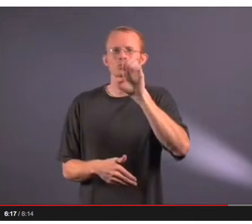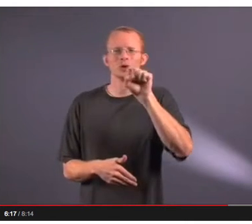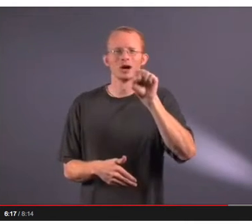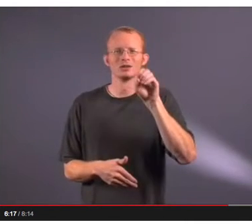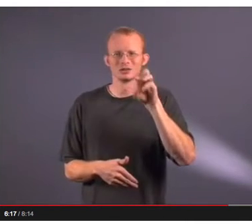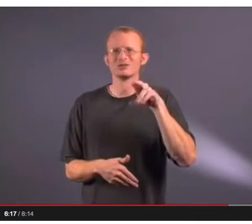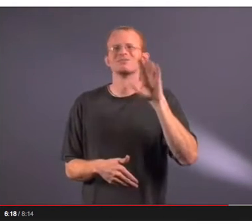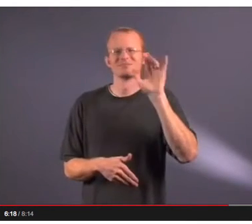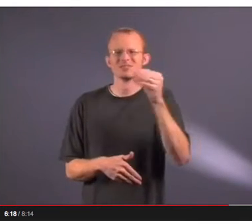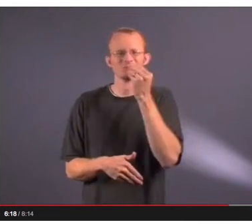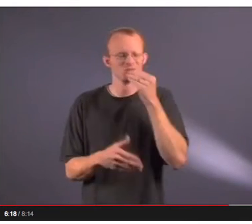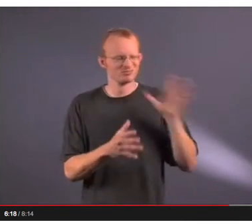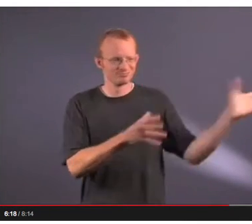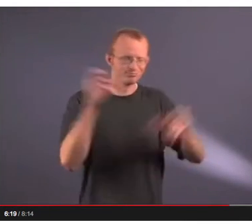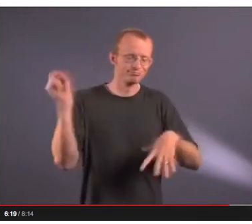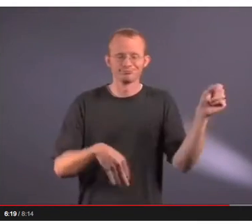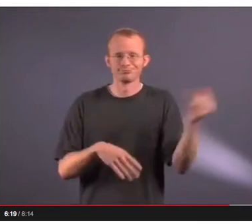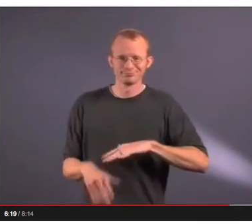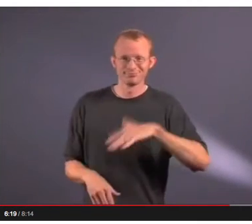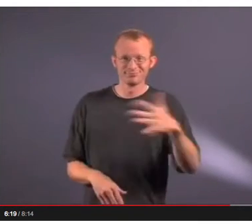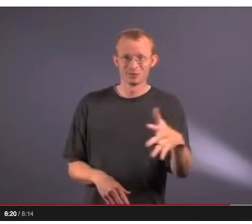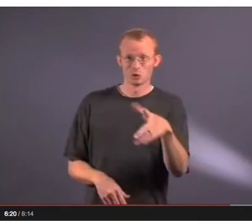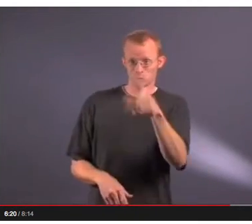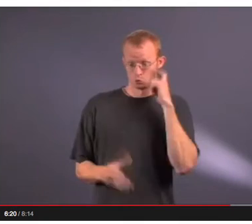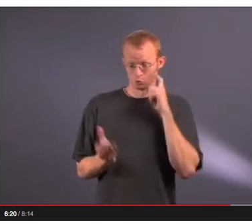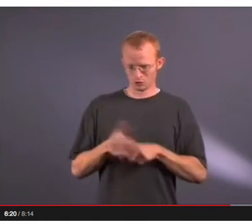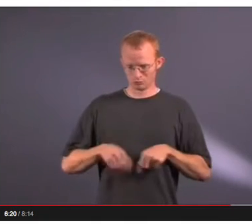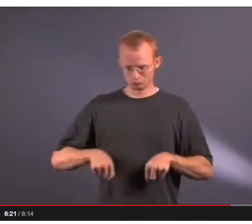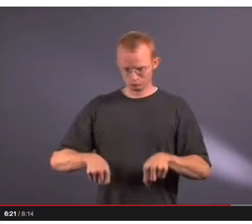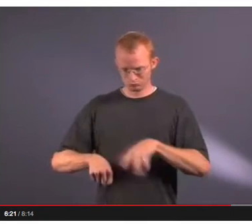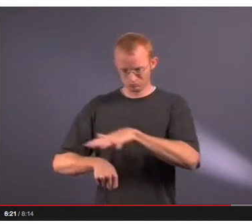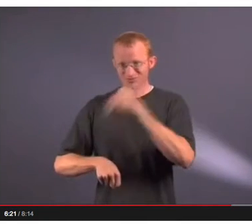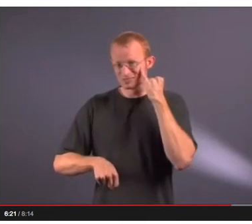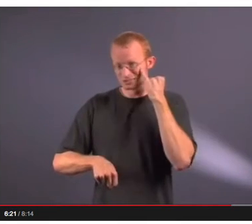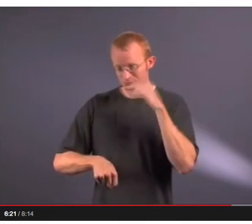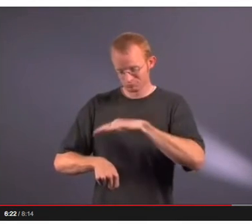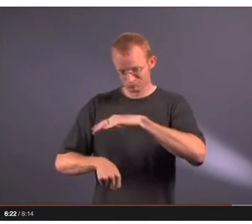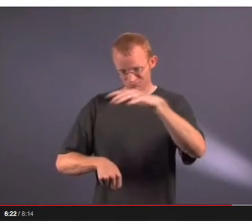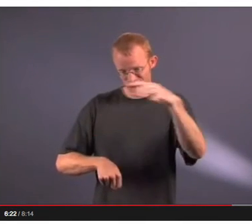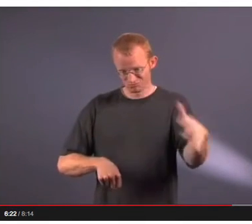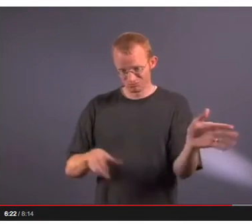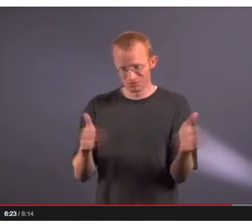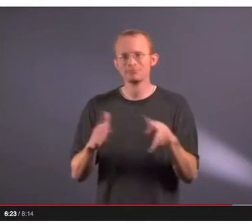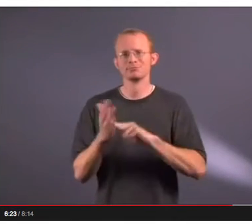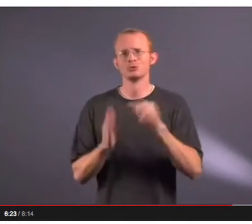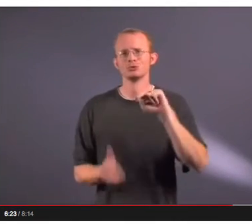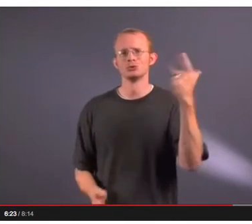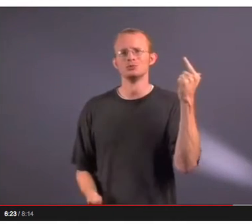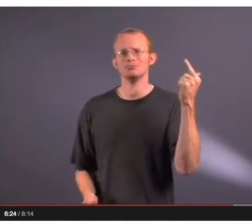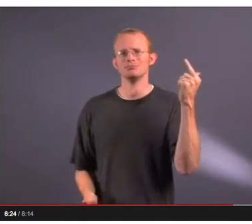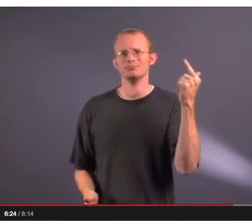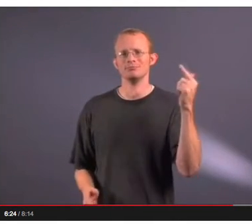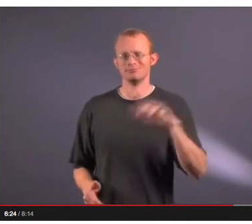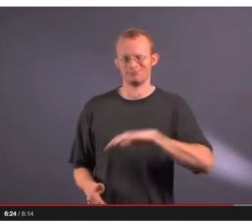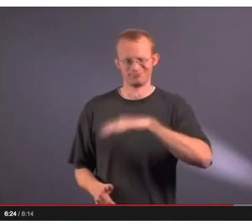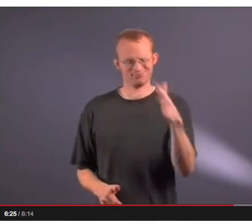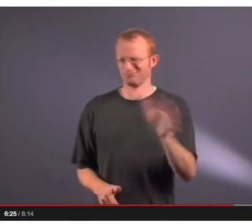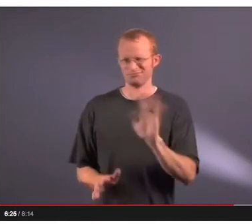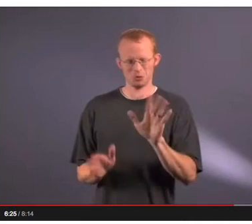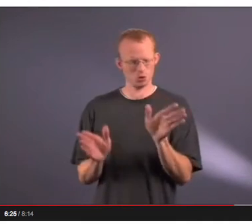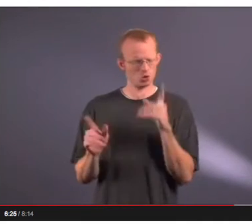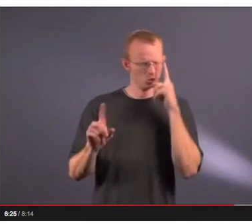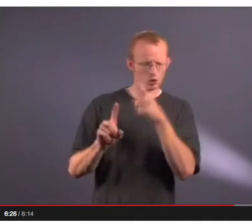All this processed food is in boxes all throughout the shelves in the middle of the grocery store. If you look at all the